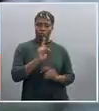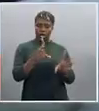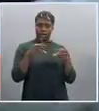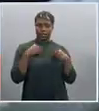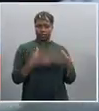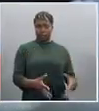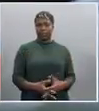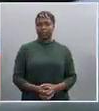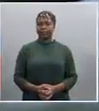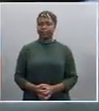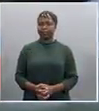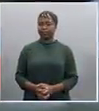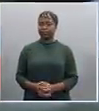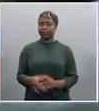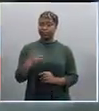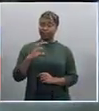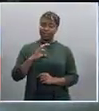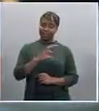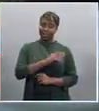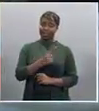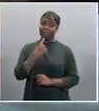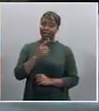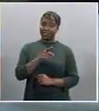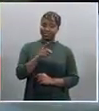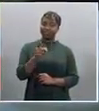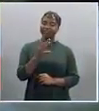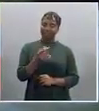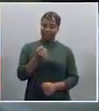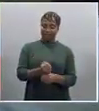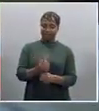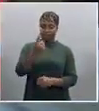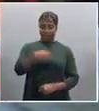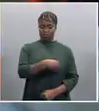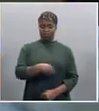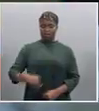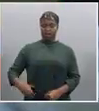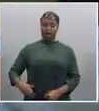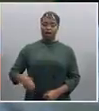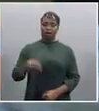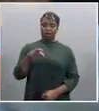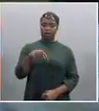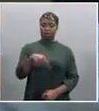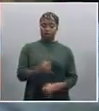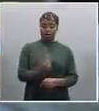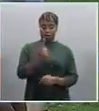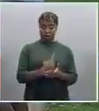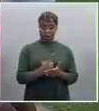unacceptable. The workers plan on taking their plight to Gauteng Premier David Makura later in the